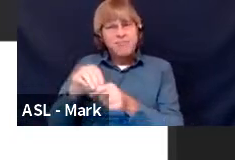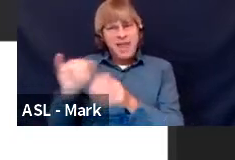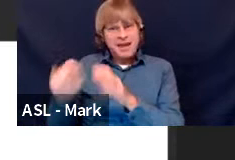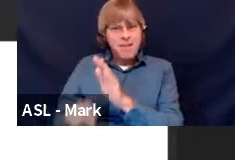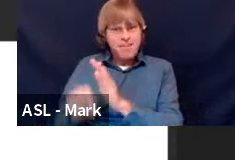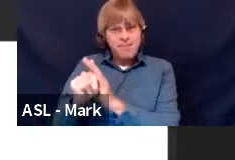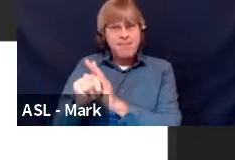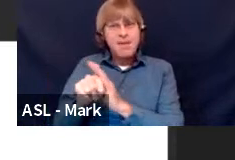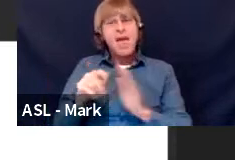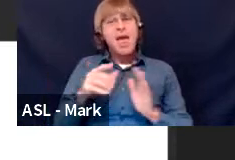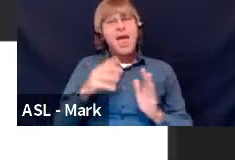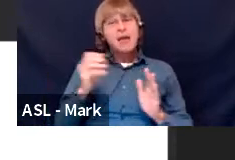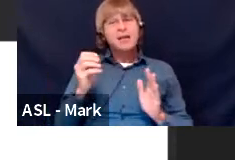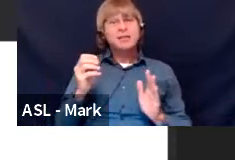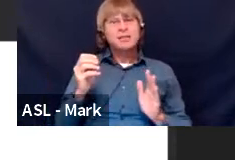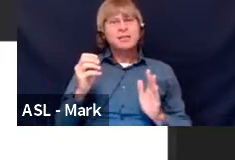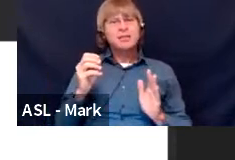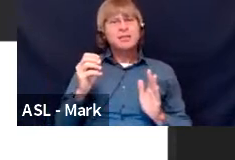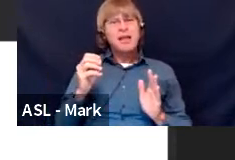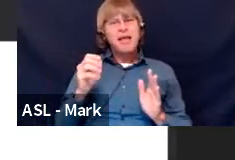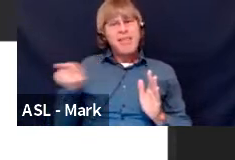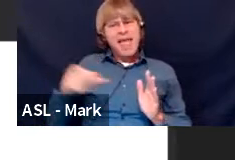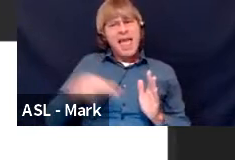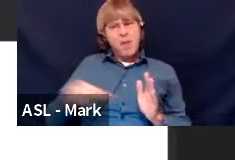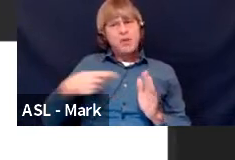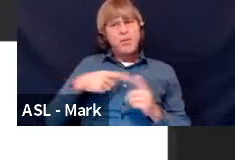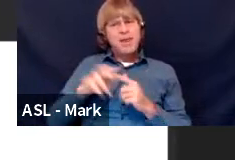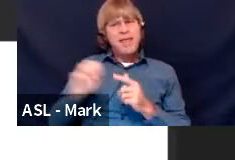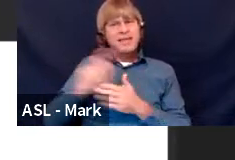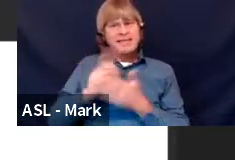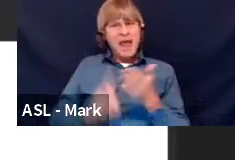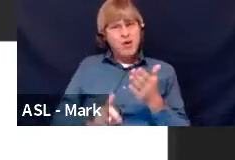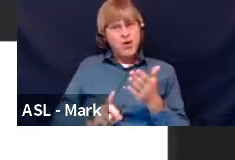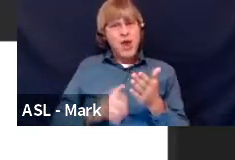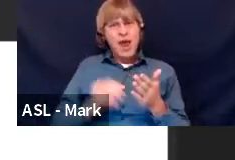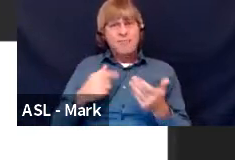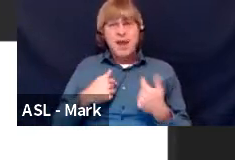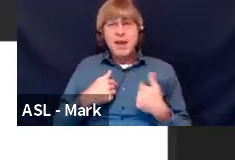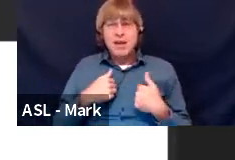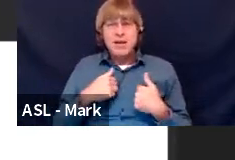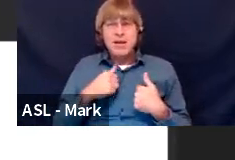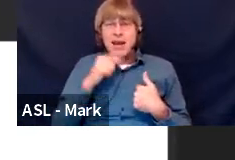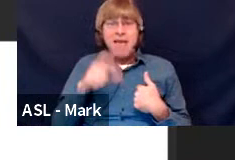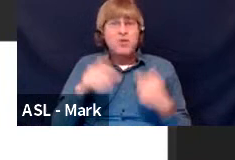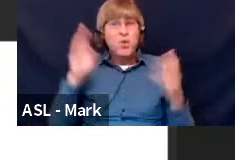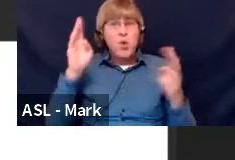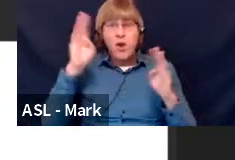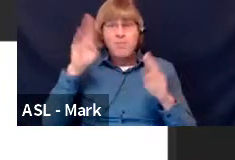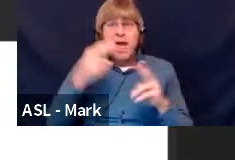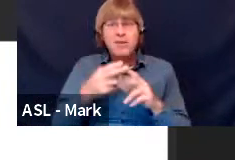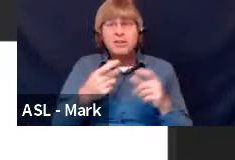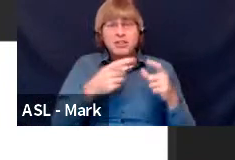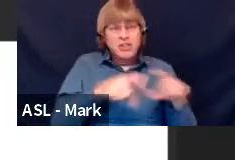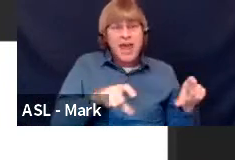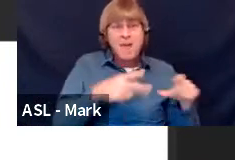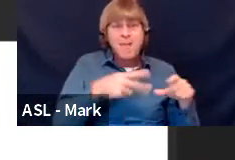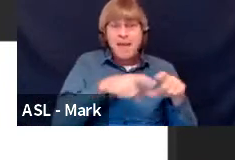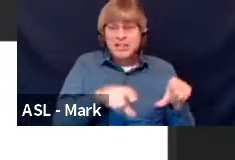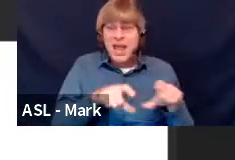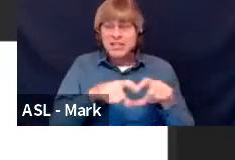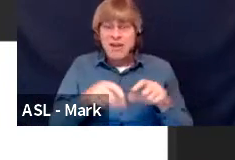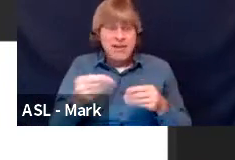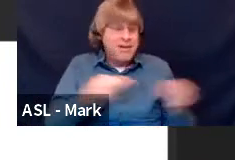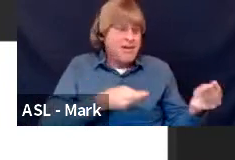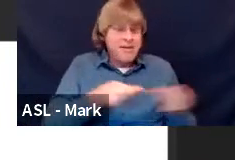time. And they hired me to be their designer, and I didn't have to worry about check to check situations. I